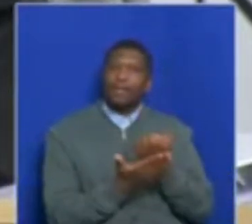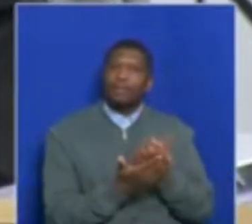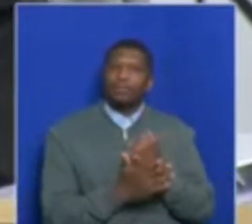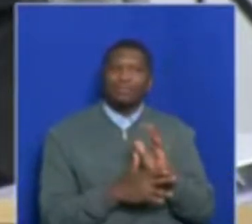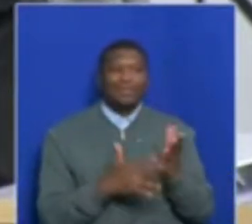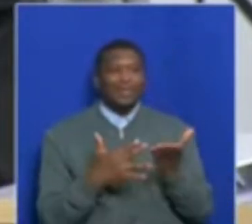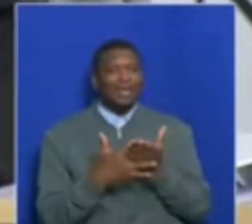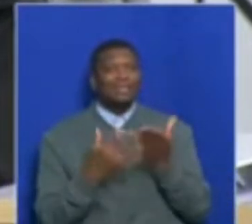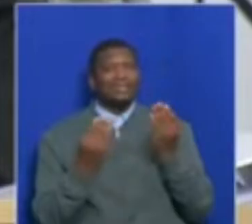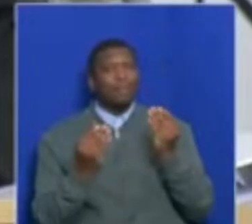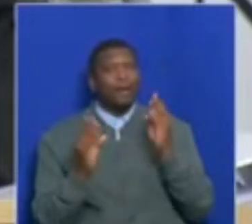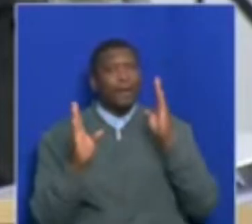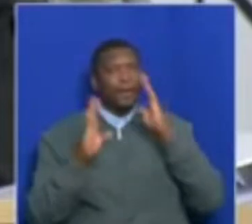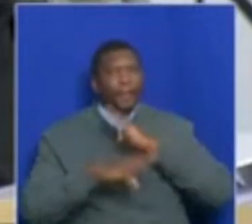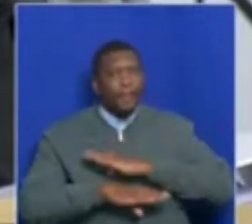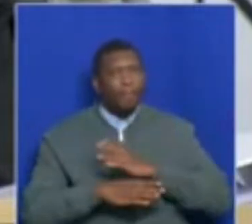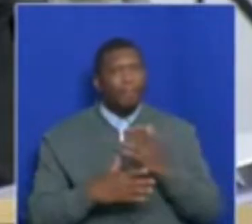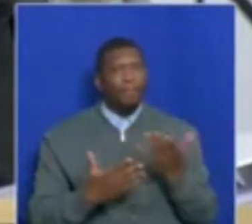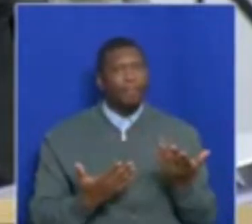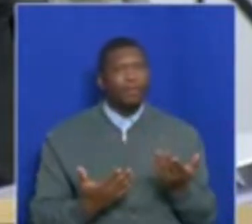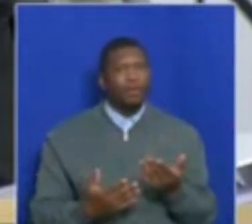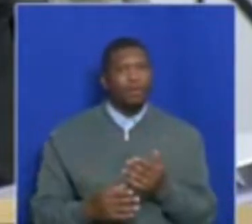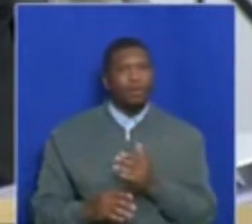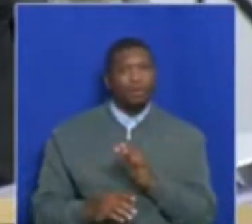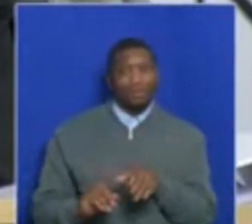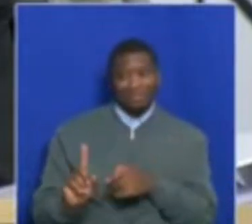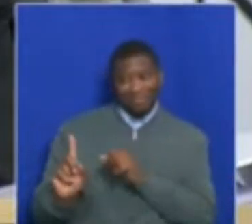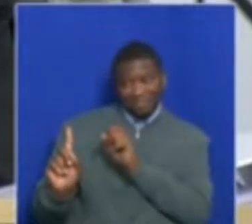in that